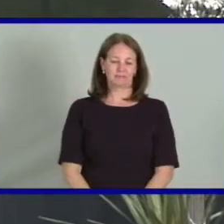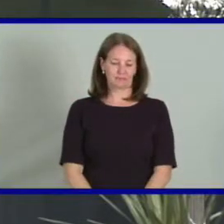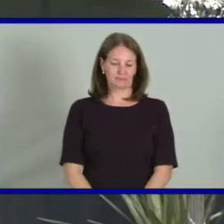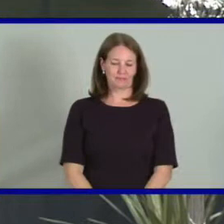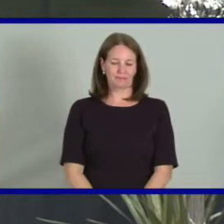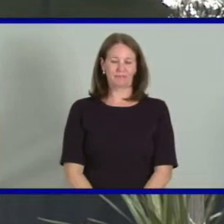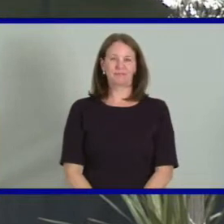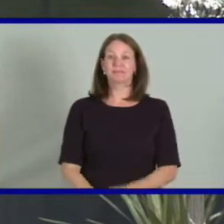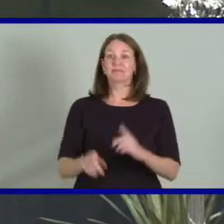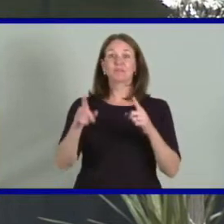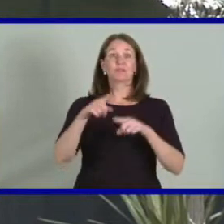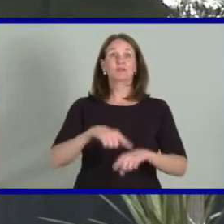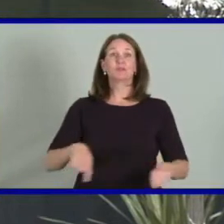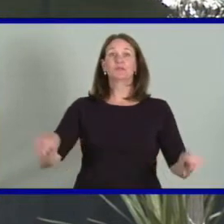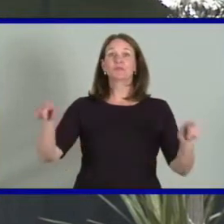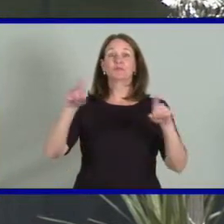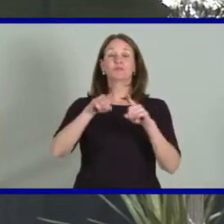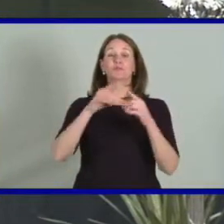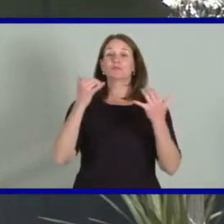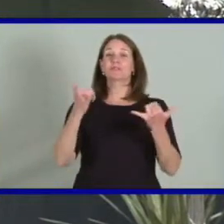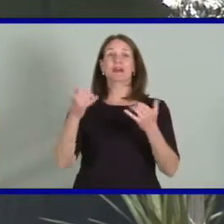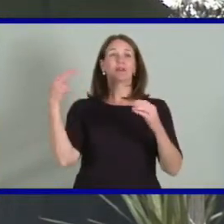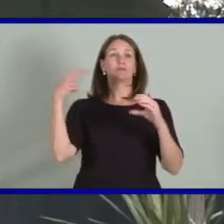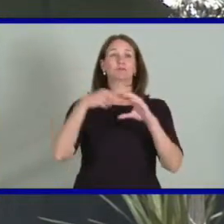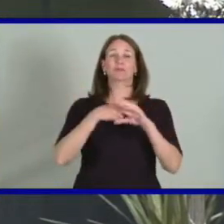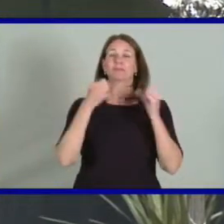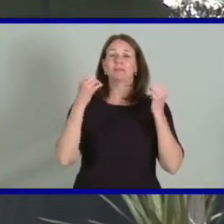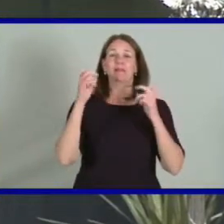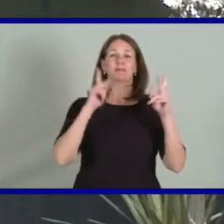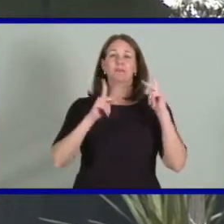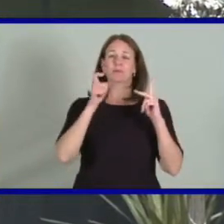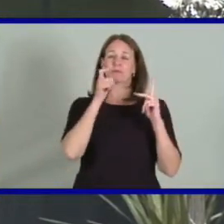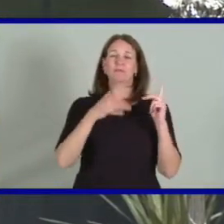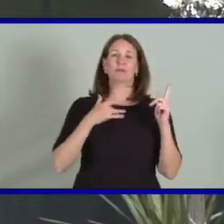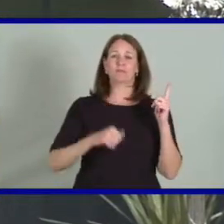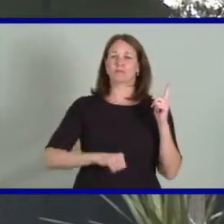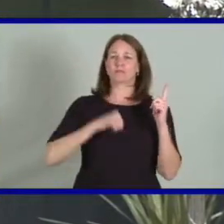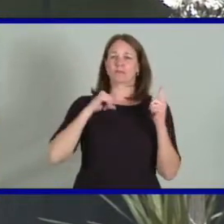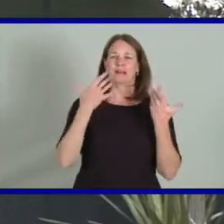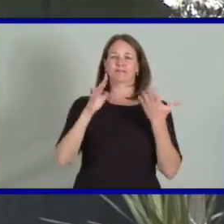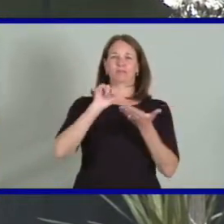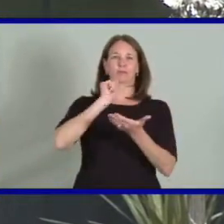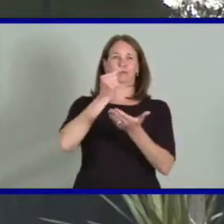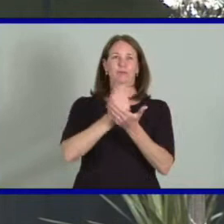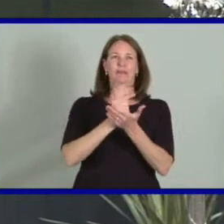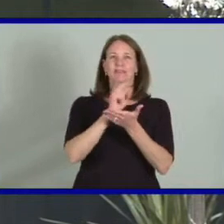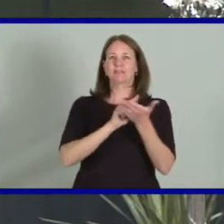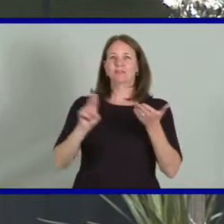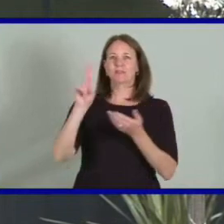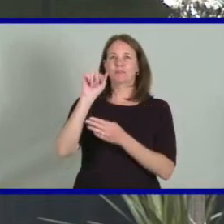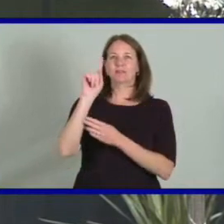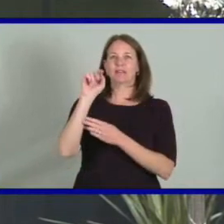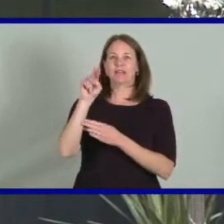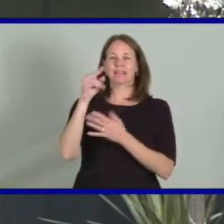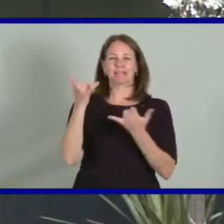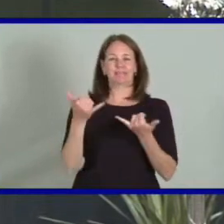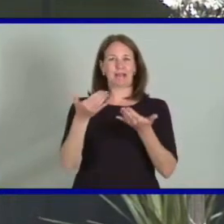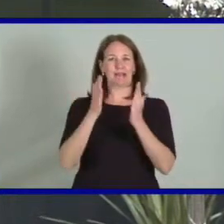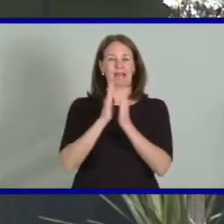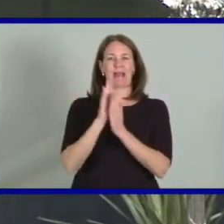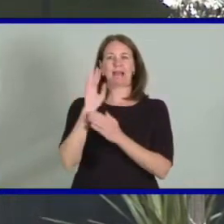You've joined the thousands around the world who are proud alumni of the University of Akron. I asked Mr. William Coleman, class